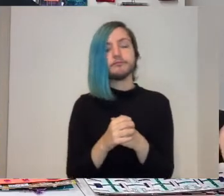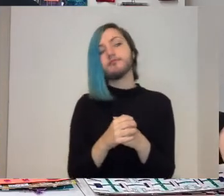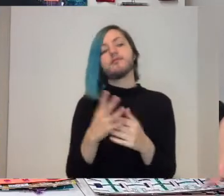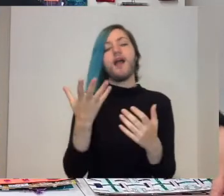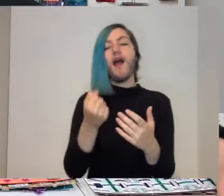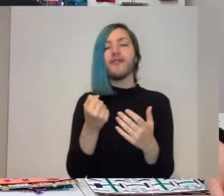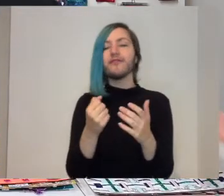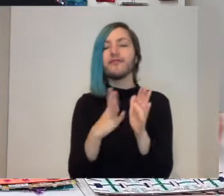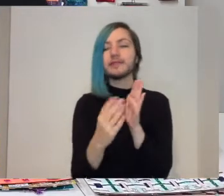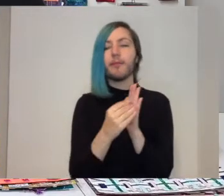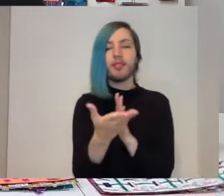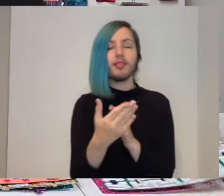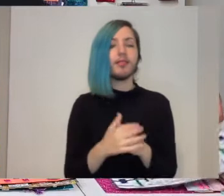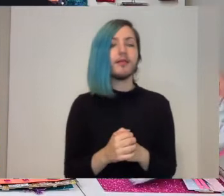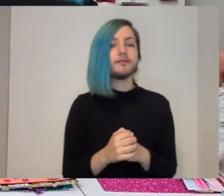version somewhere